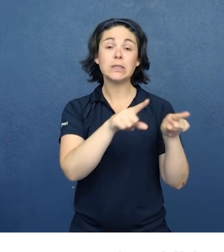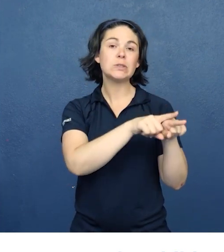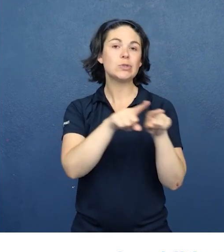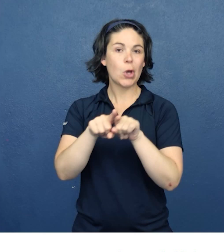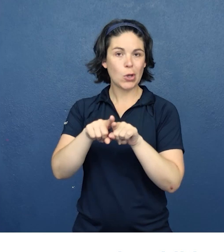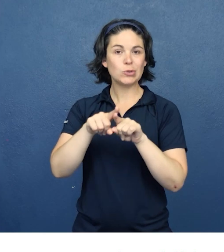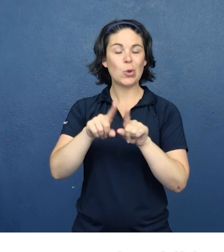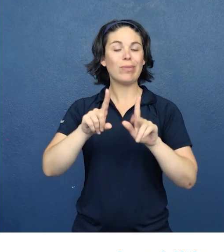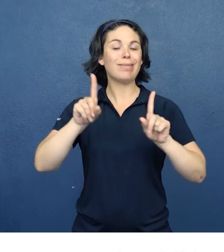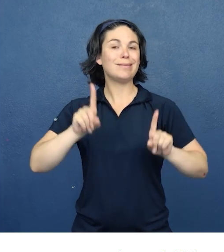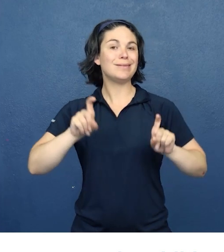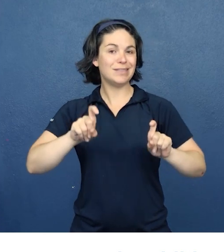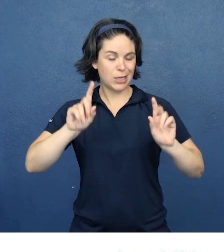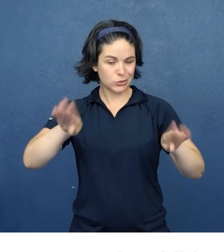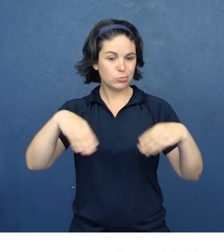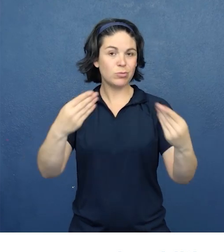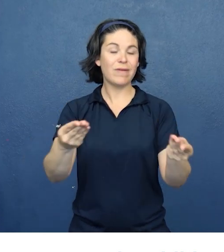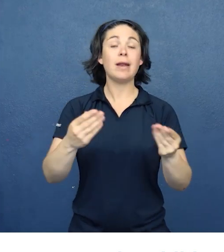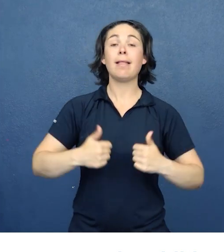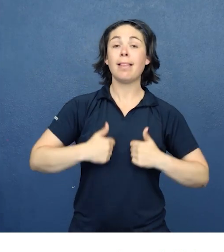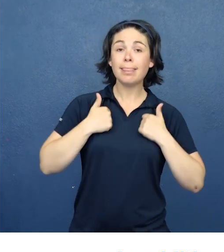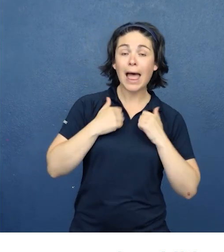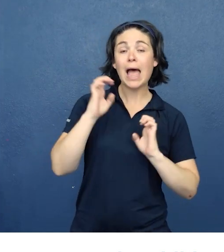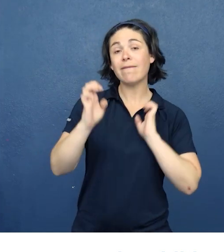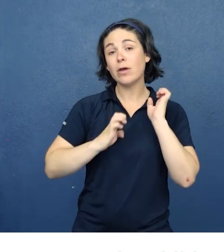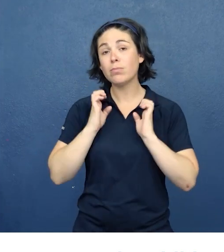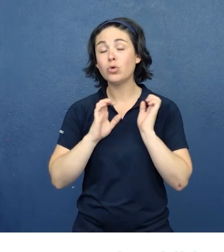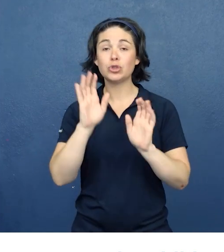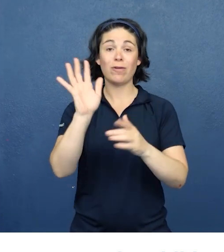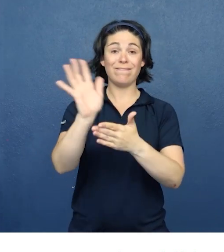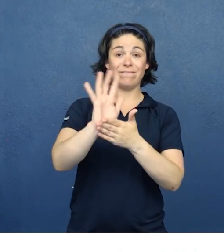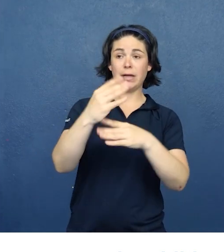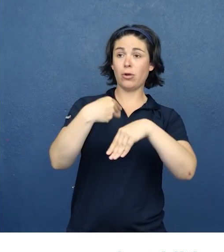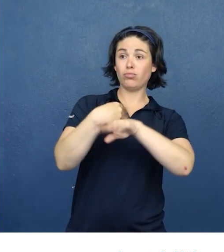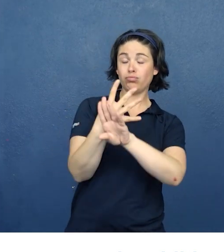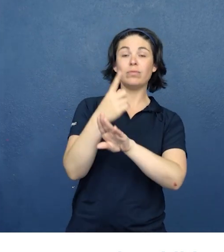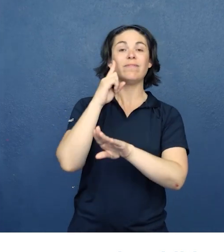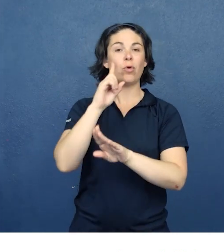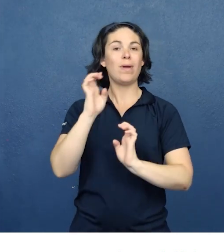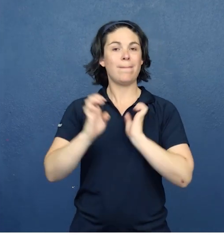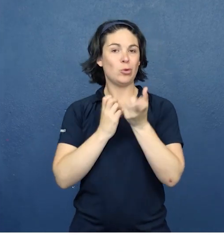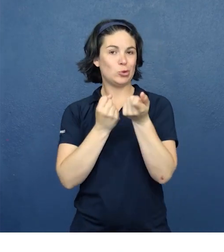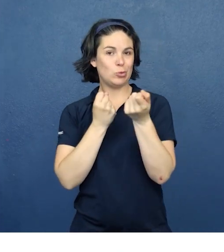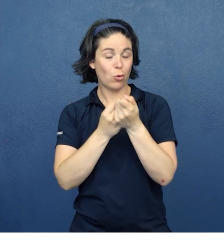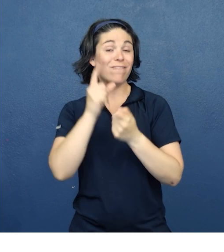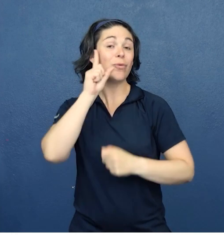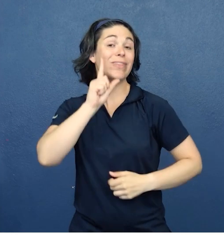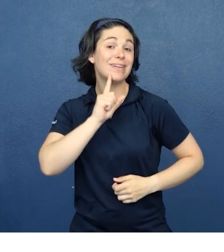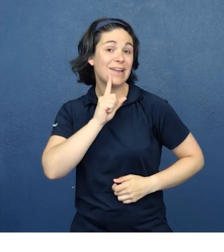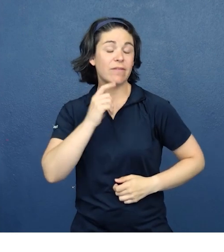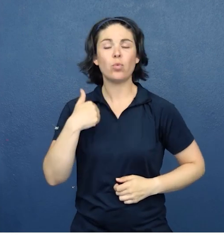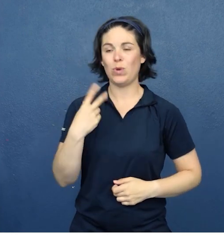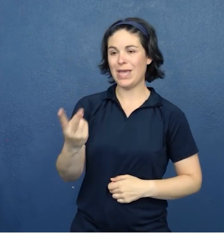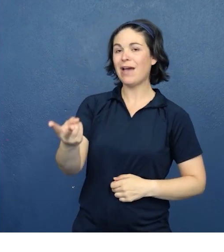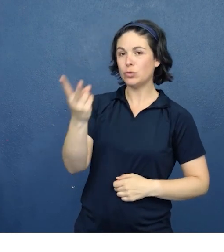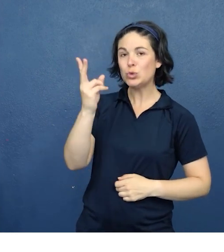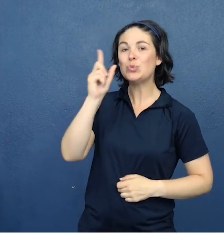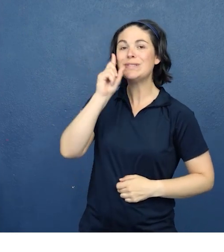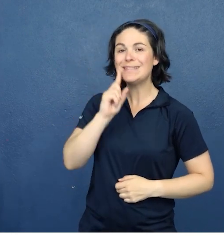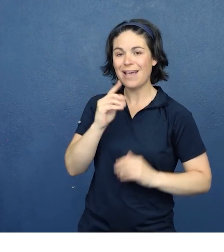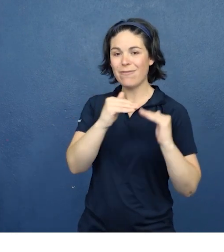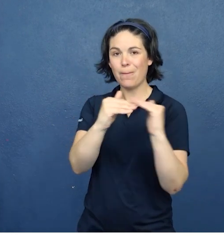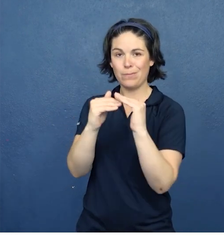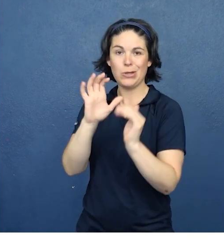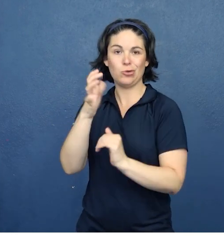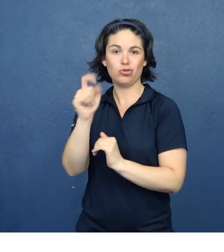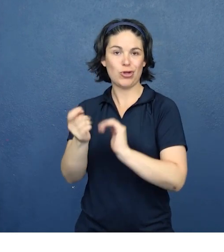to the pilot offering live emotional video chat support to the deaf community via 2 deaf peer chat